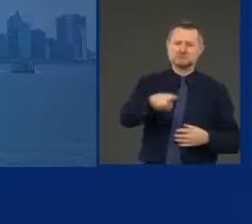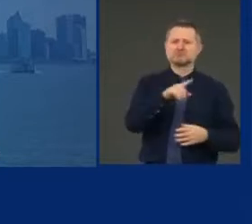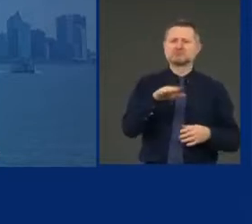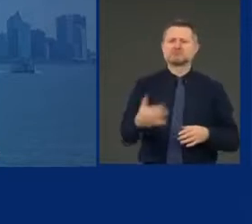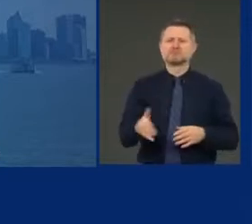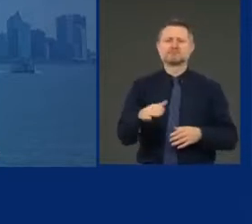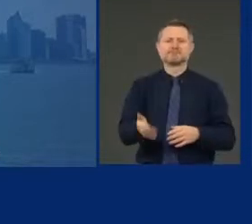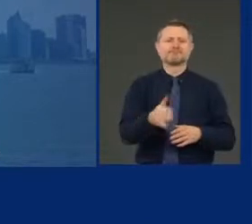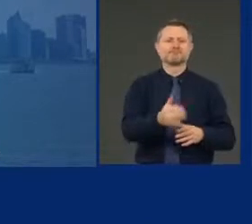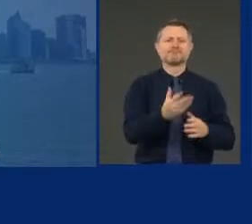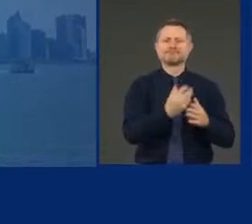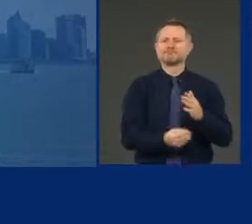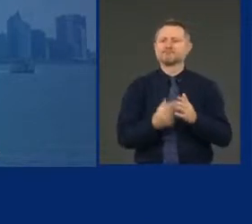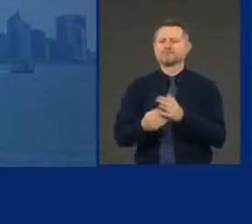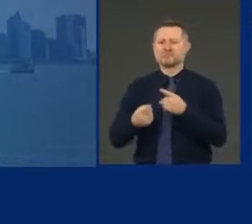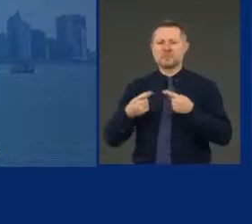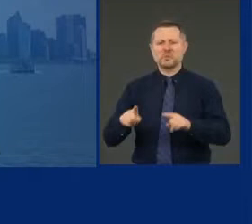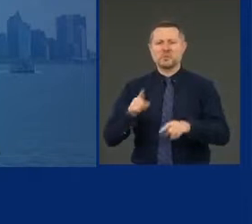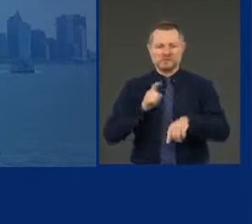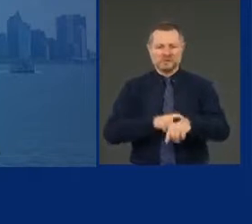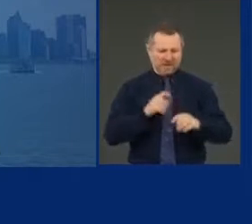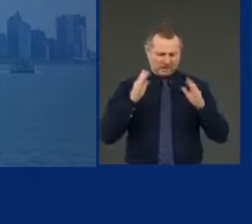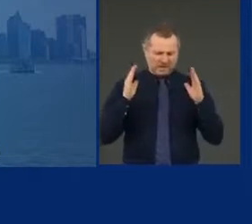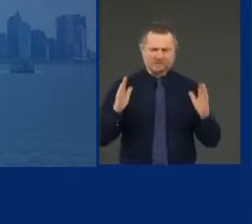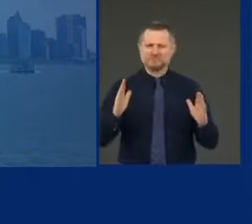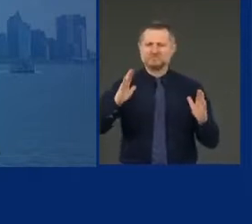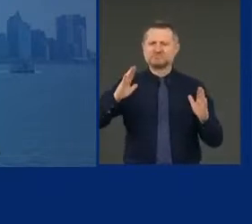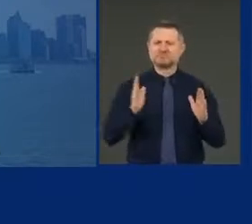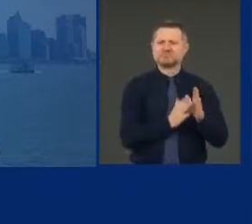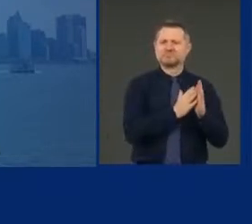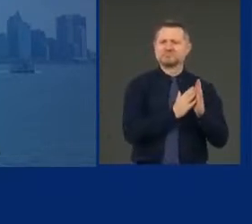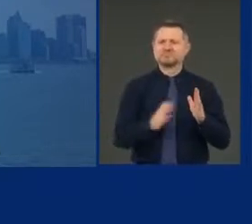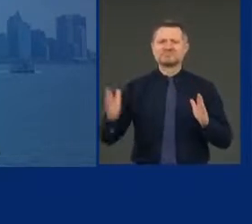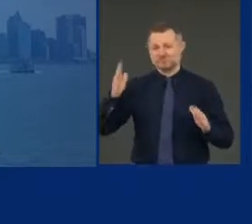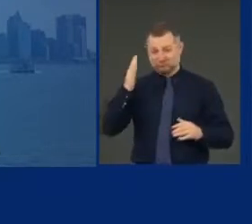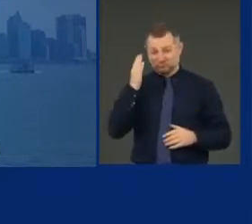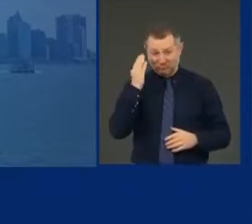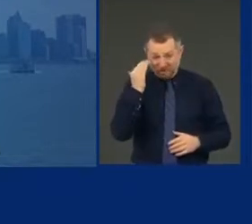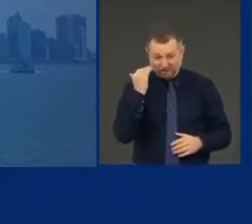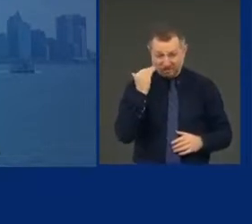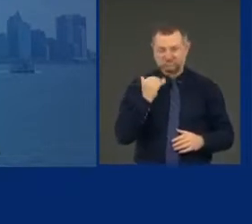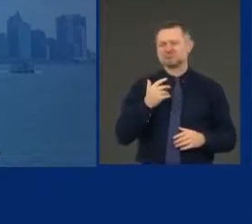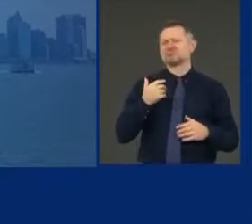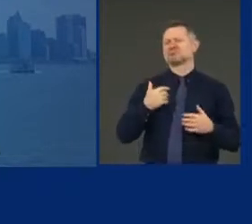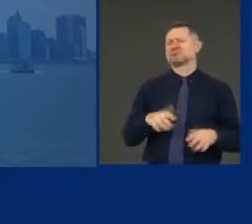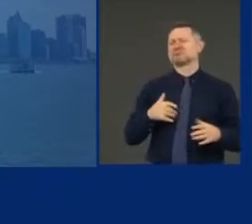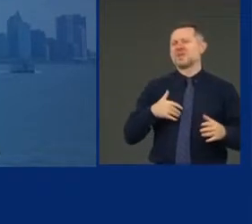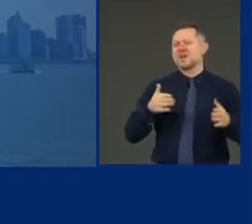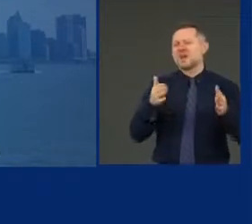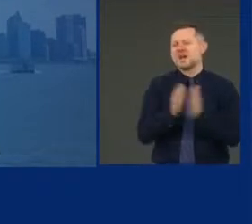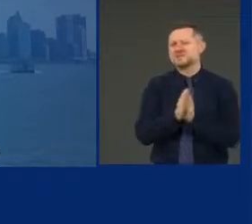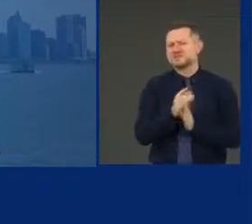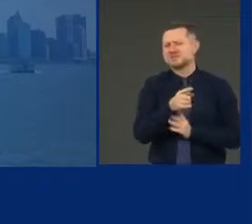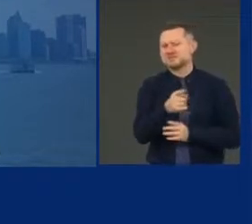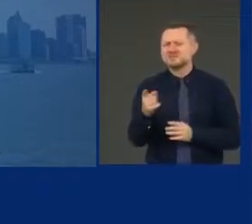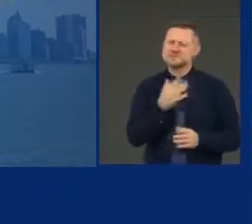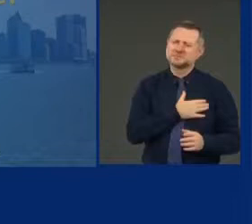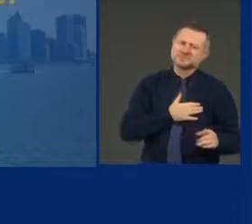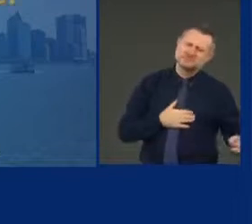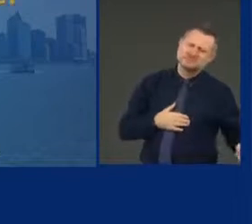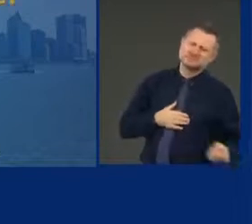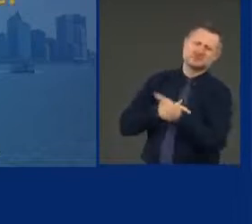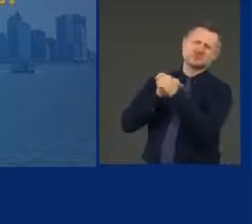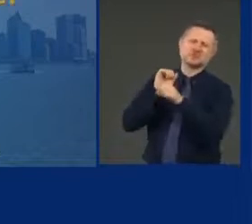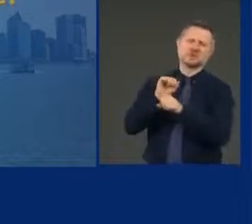time. They gave their lives because we asked them to show up for